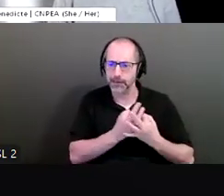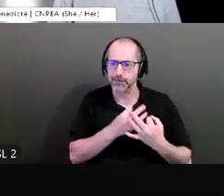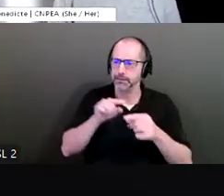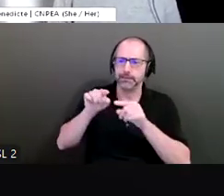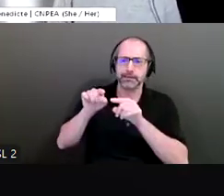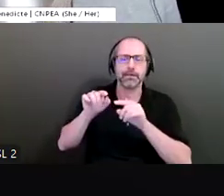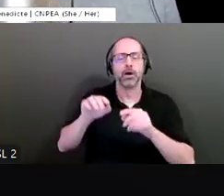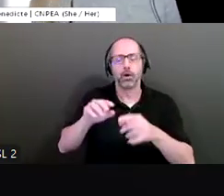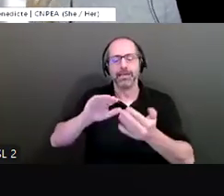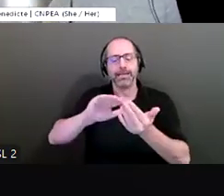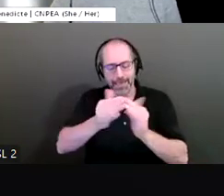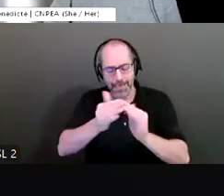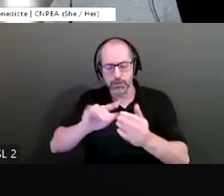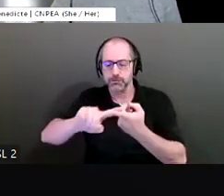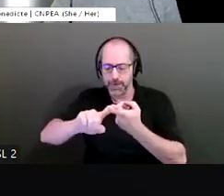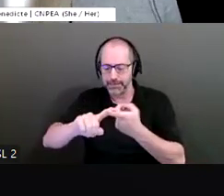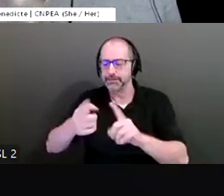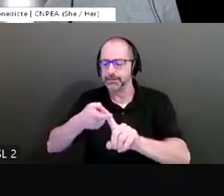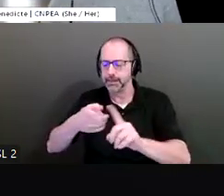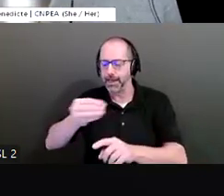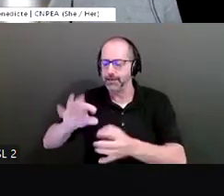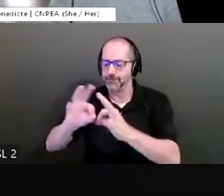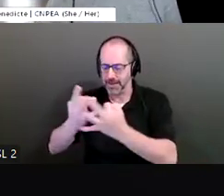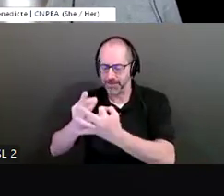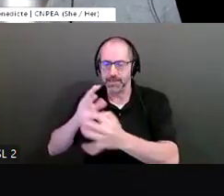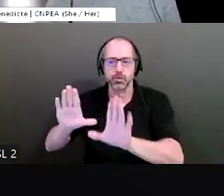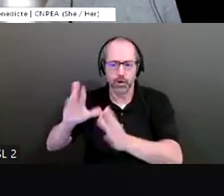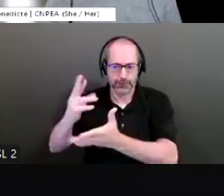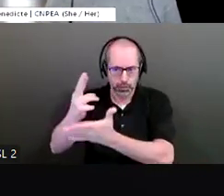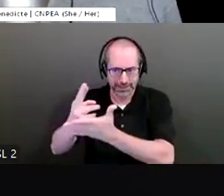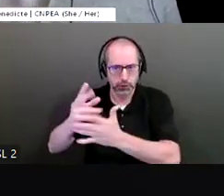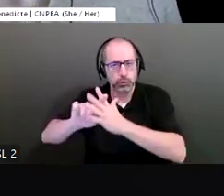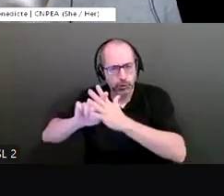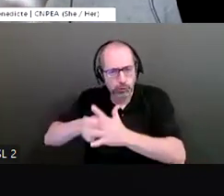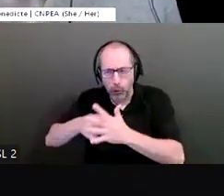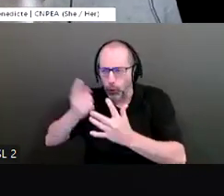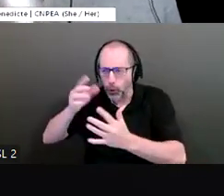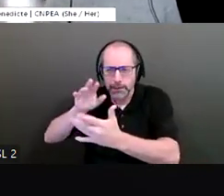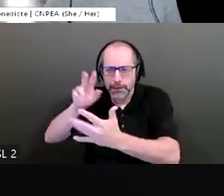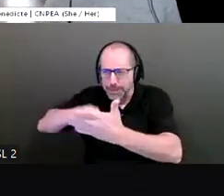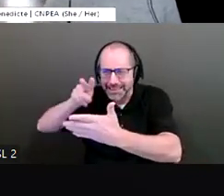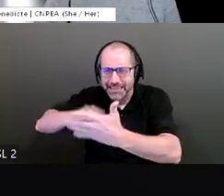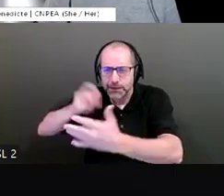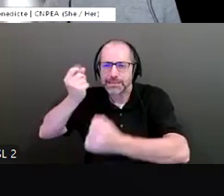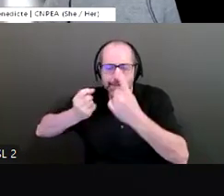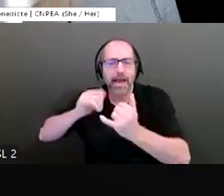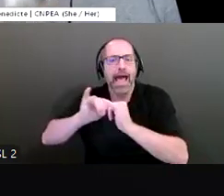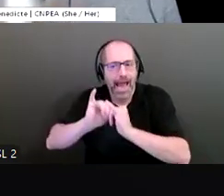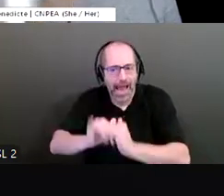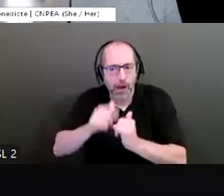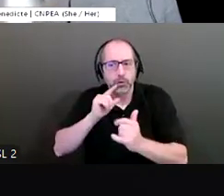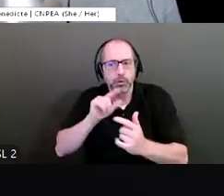wonderful resource to start learning about understanding how to approach a conversation about elder abuse or